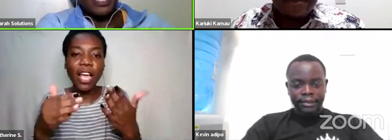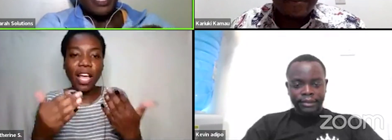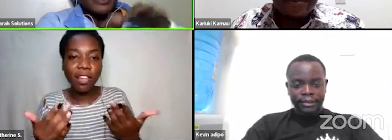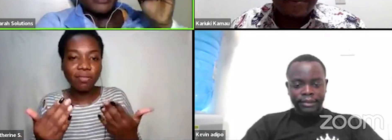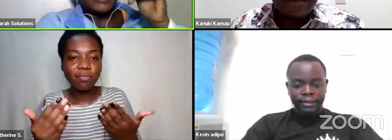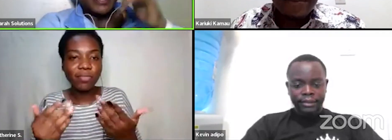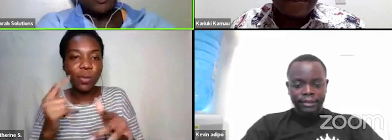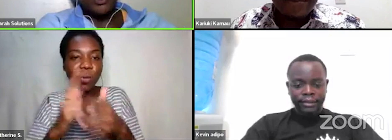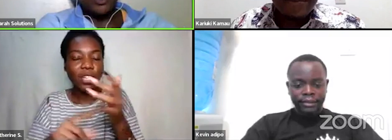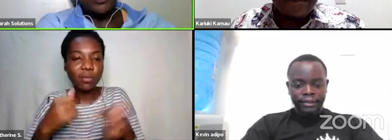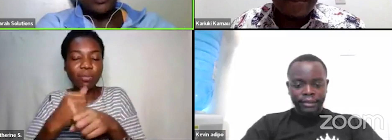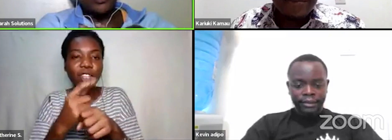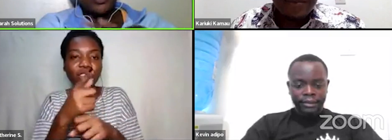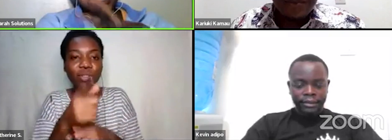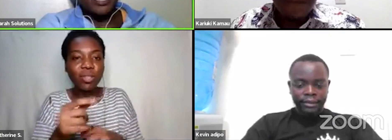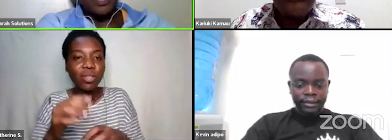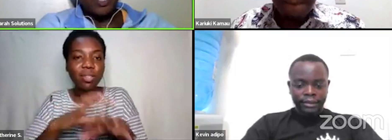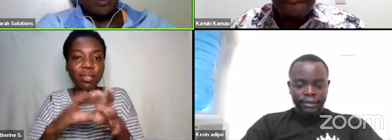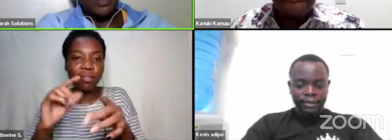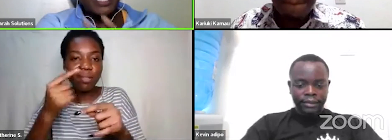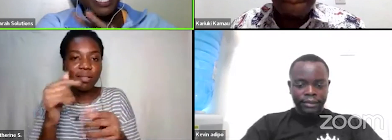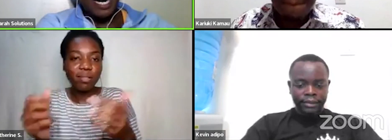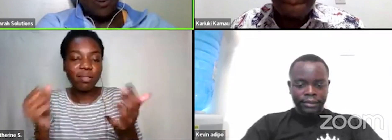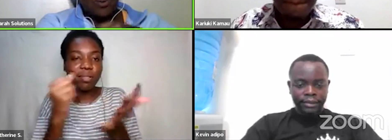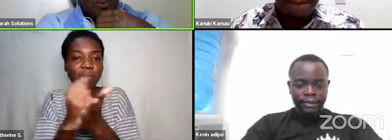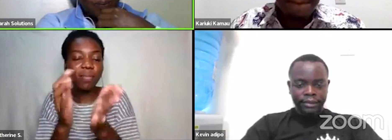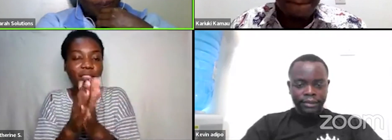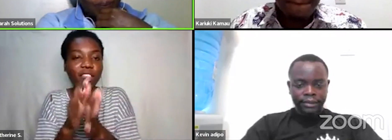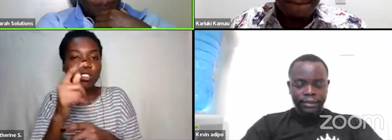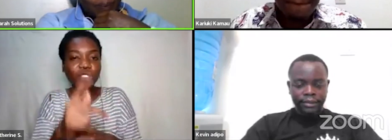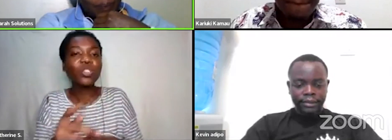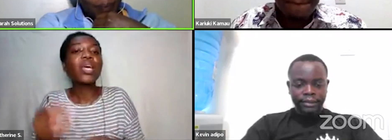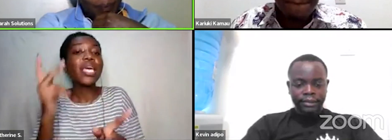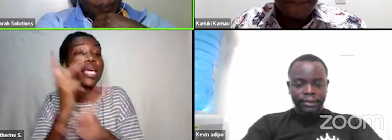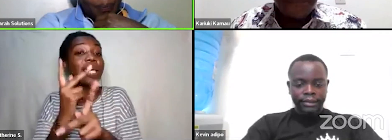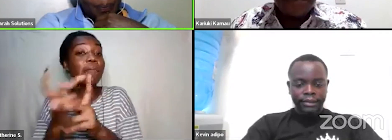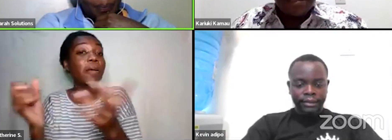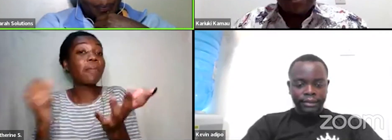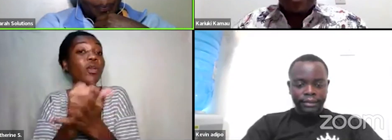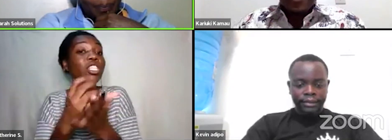first employees, and how do you retain your employees now?